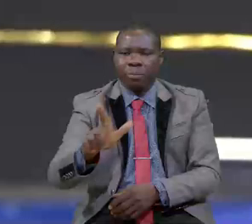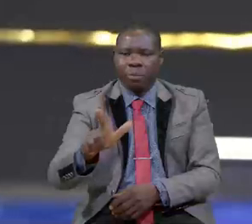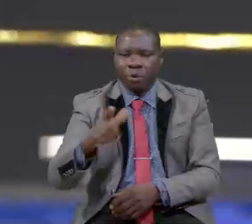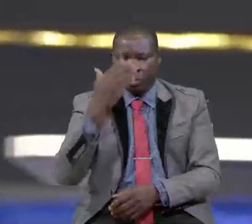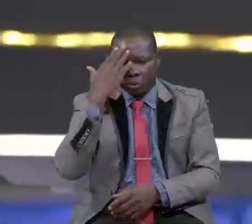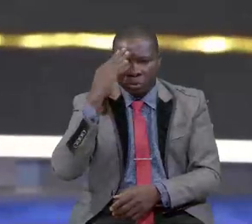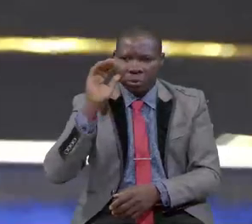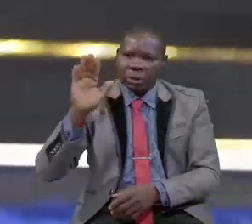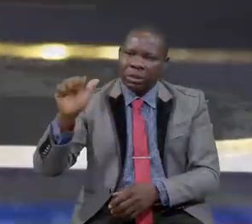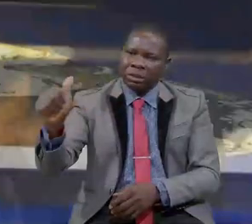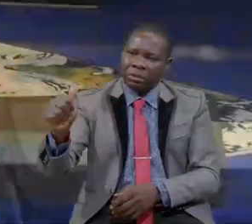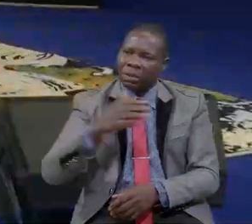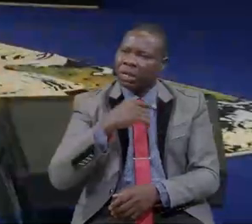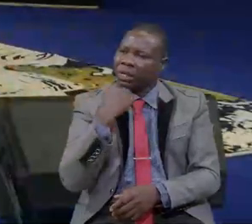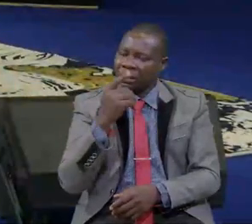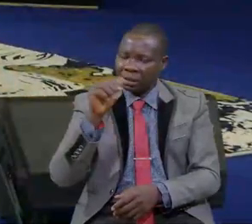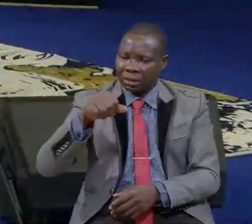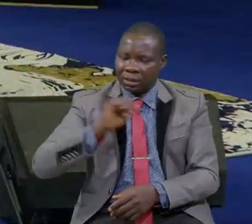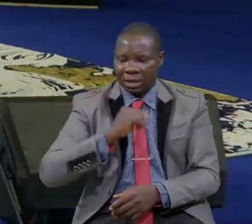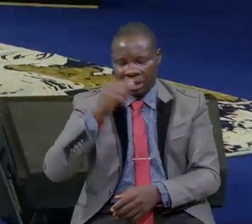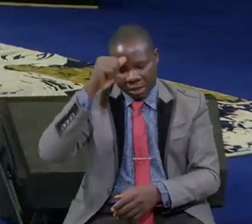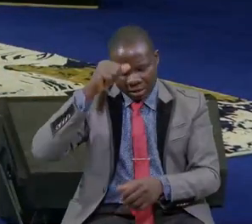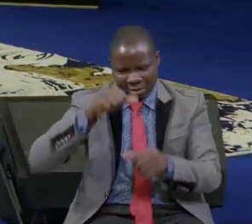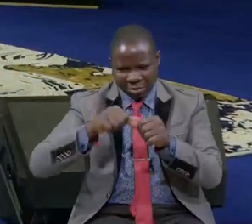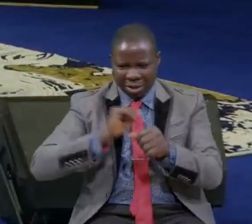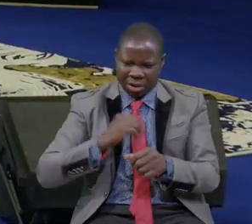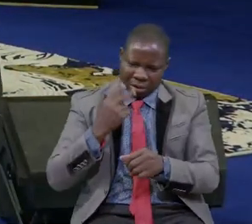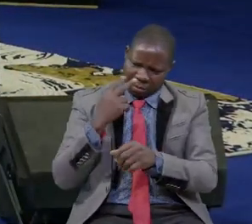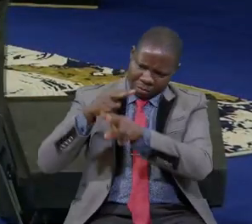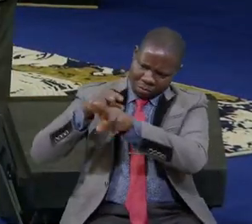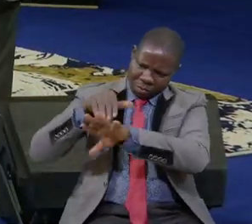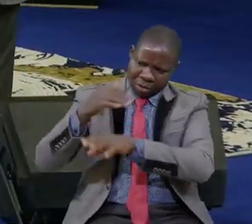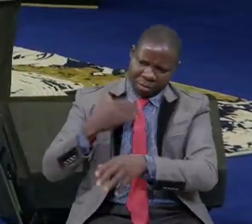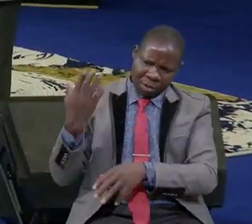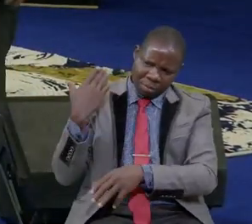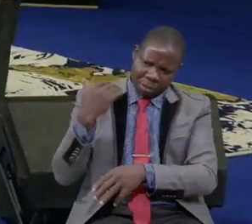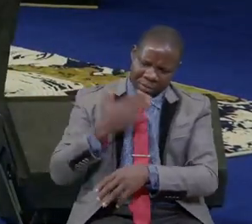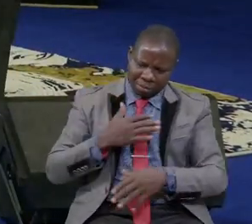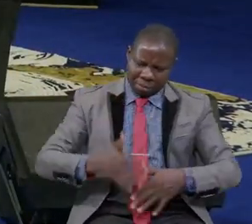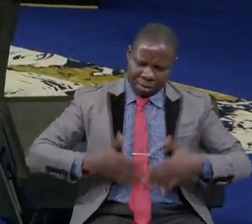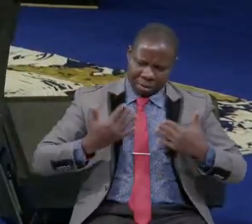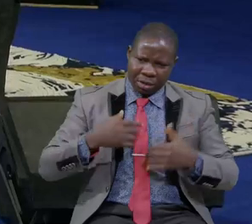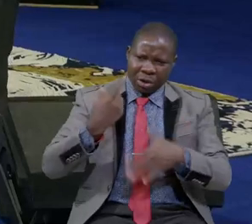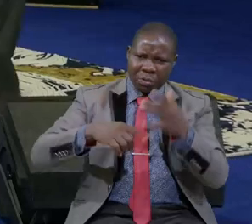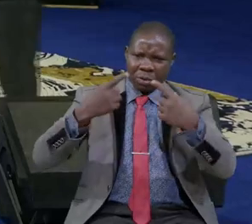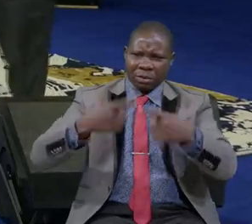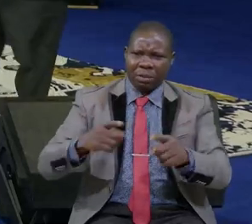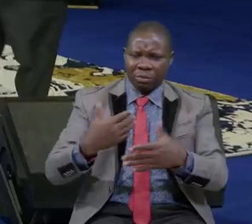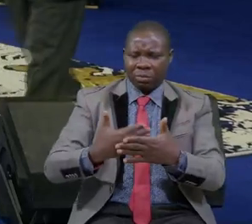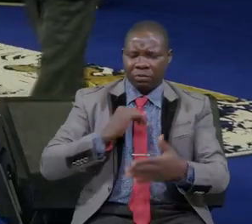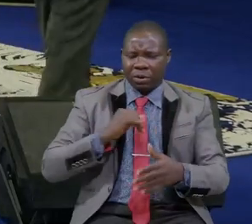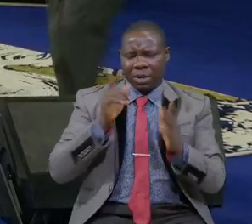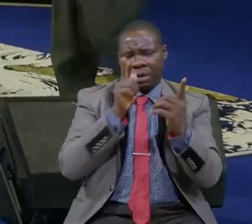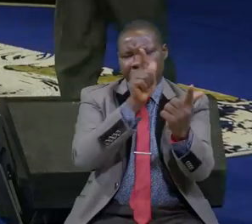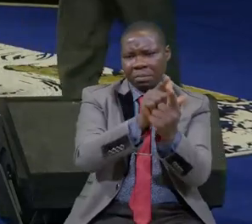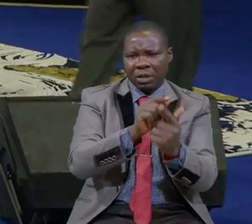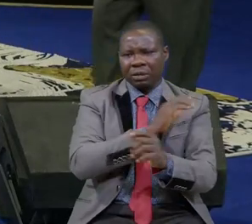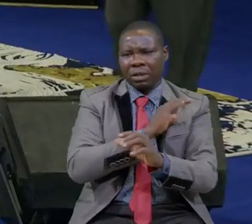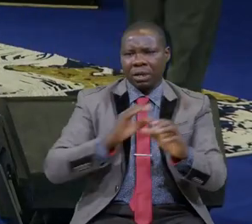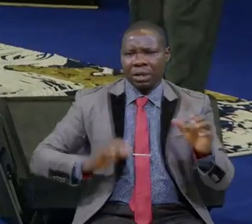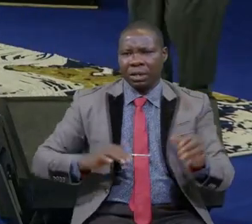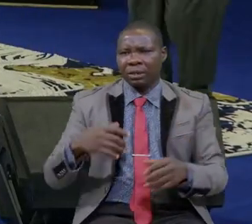I remember. I look at my past, I look at my life, and I look at what happened before I met Christ. I